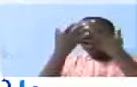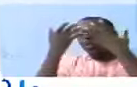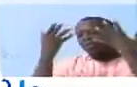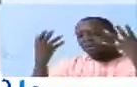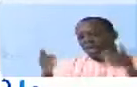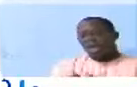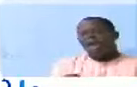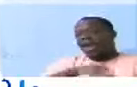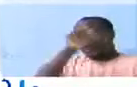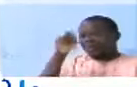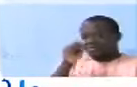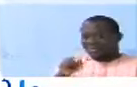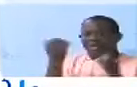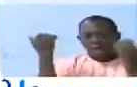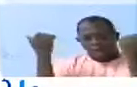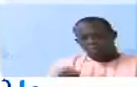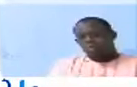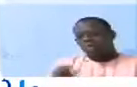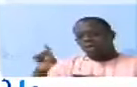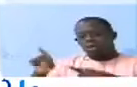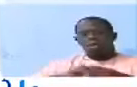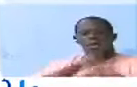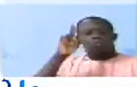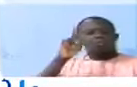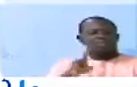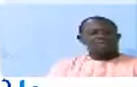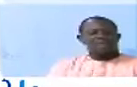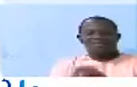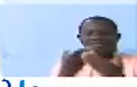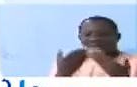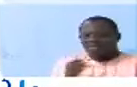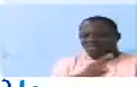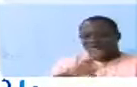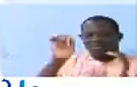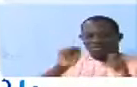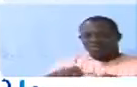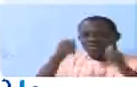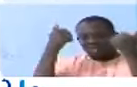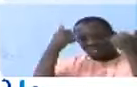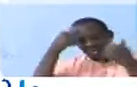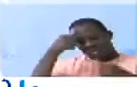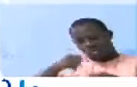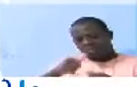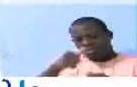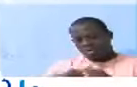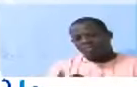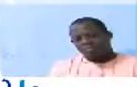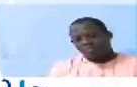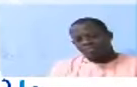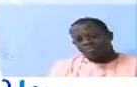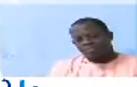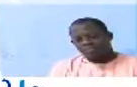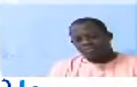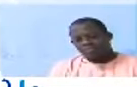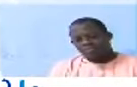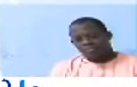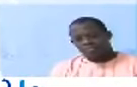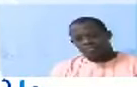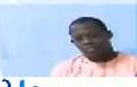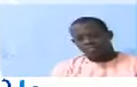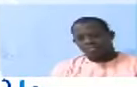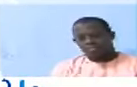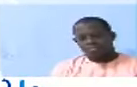there were many of us there, and it has been a long time now. I cannot remember the